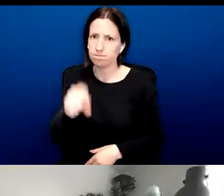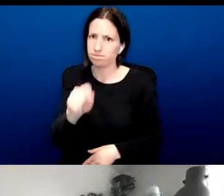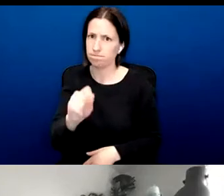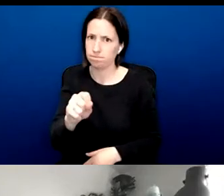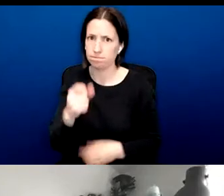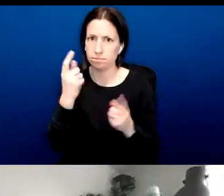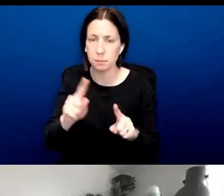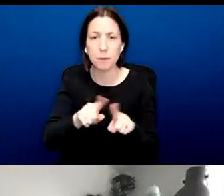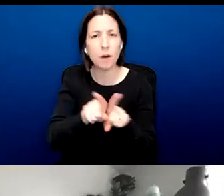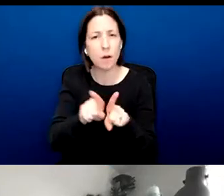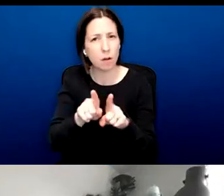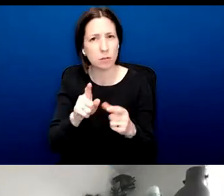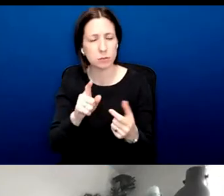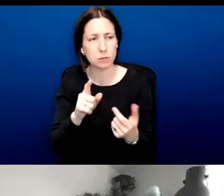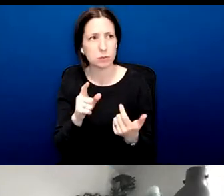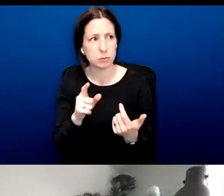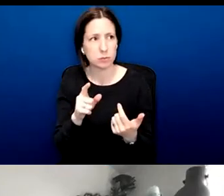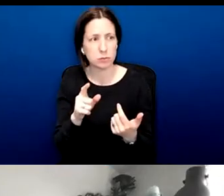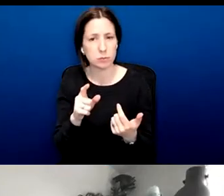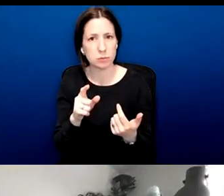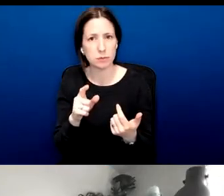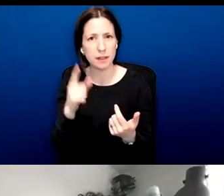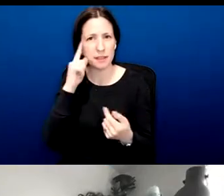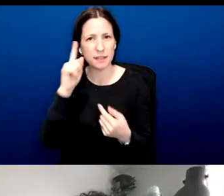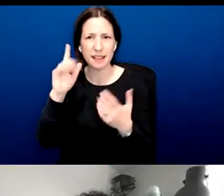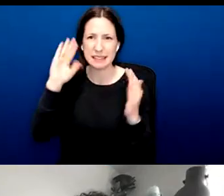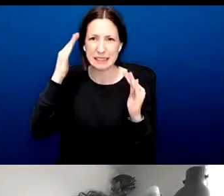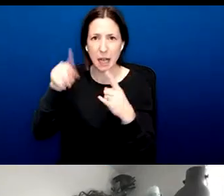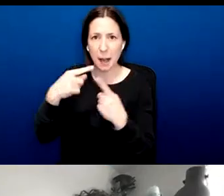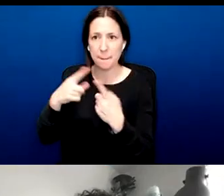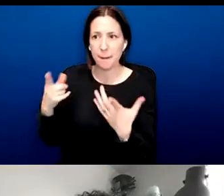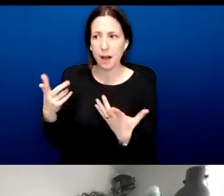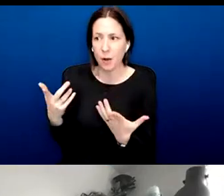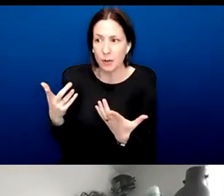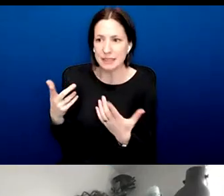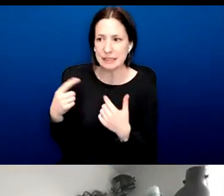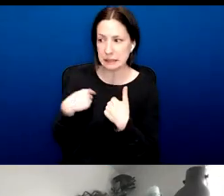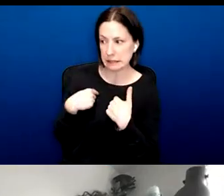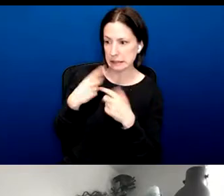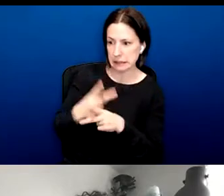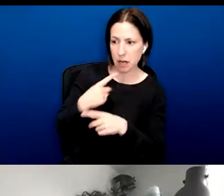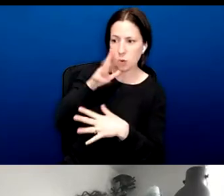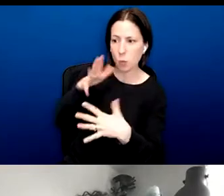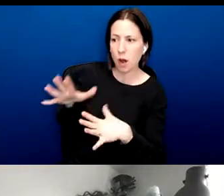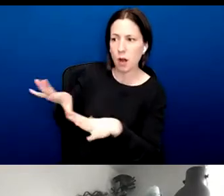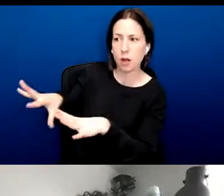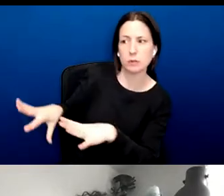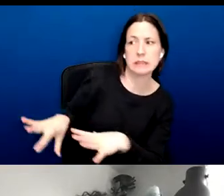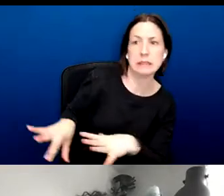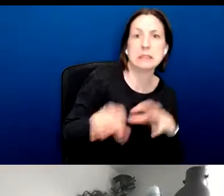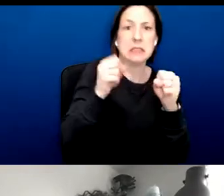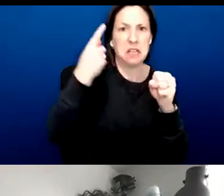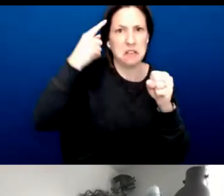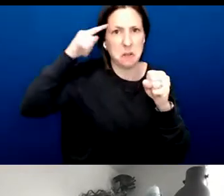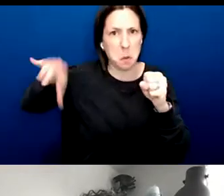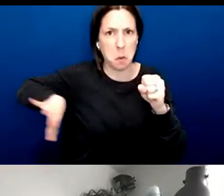on the other end of the appropriation. I'm always worrying that I'm appropriating. So whenever possible, especially because